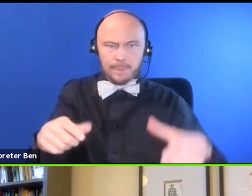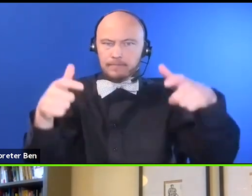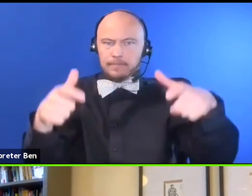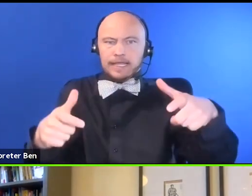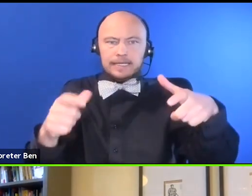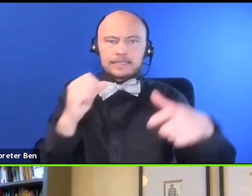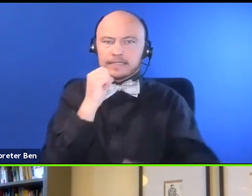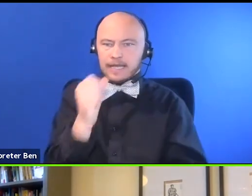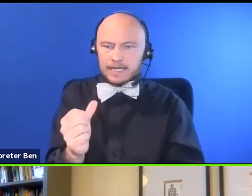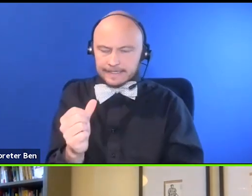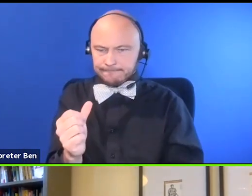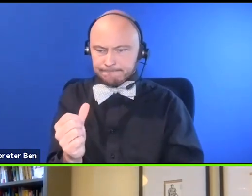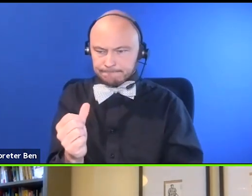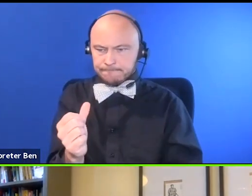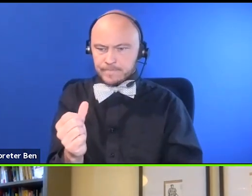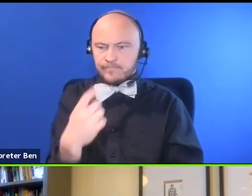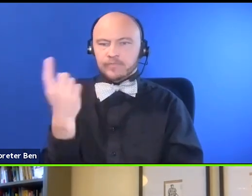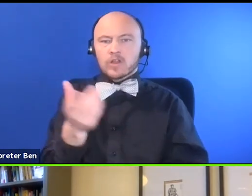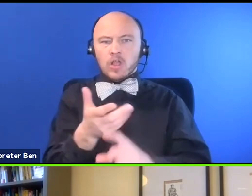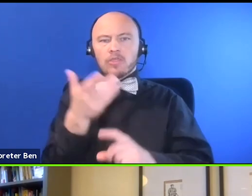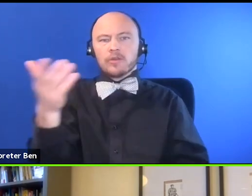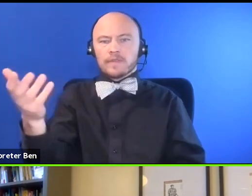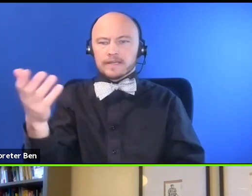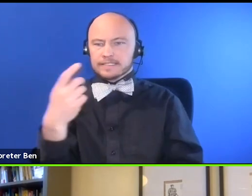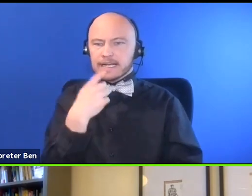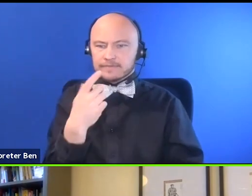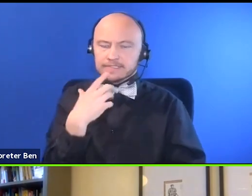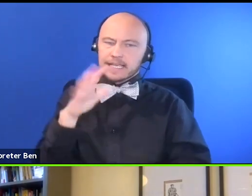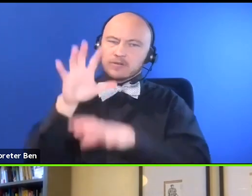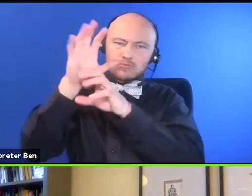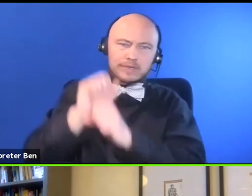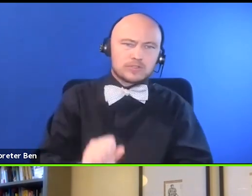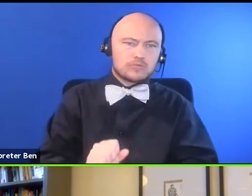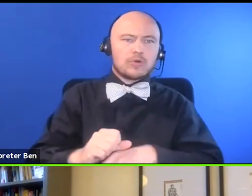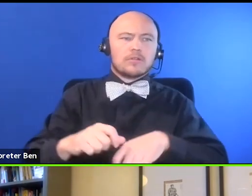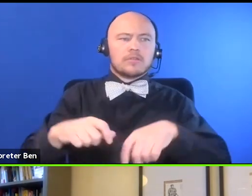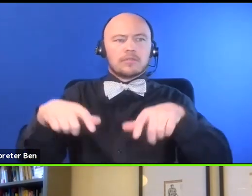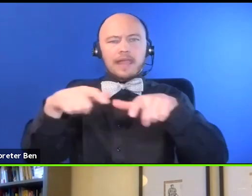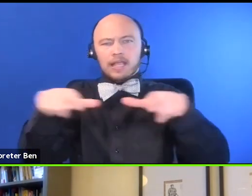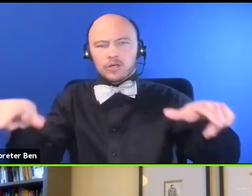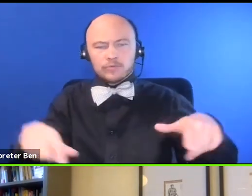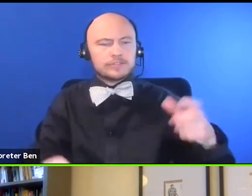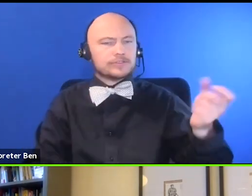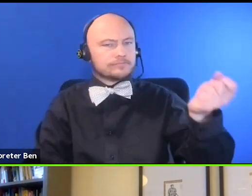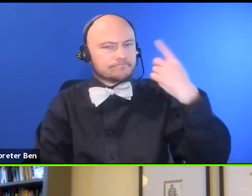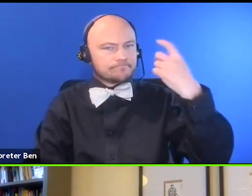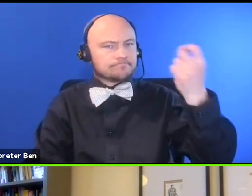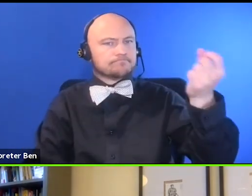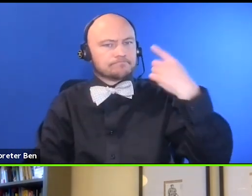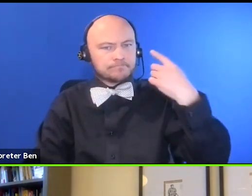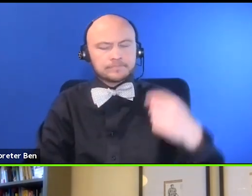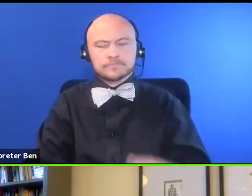right? It's all the things that I said, ritual, language. Mm-hmm. Mm-hmm.